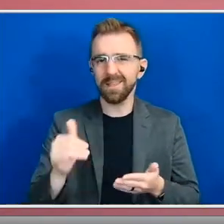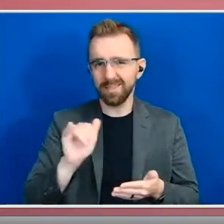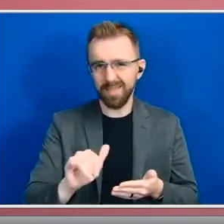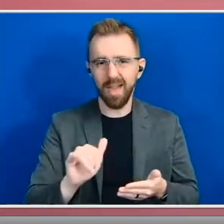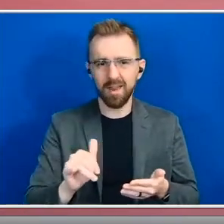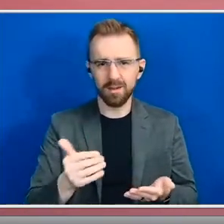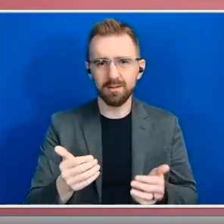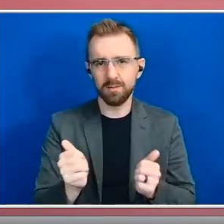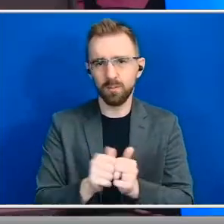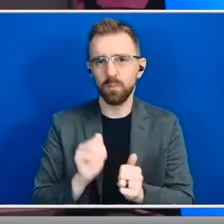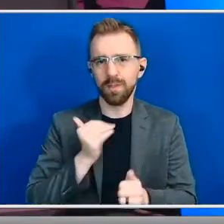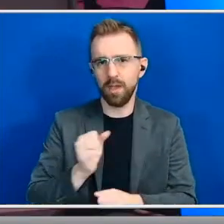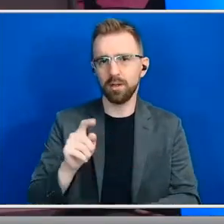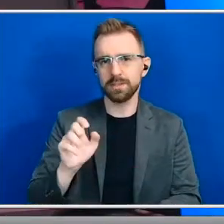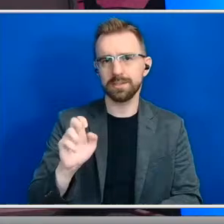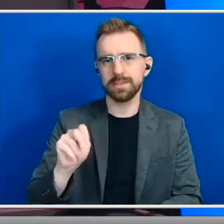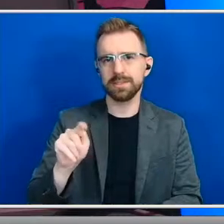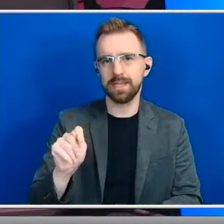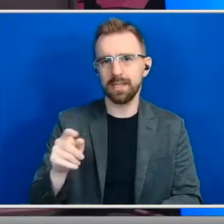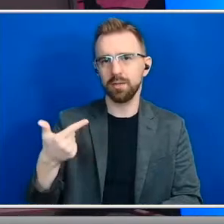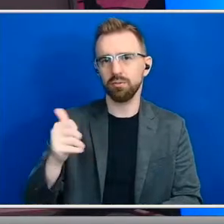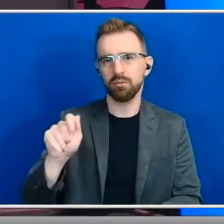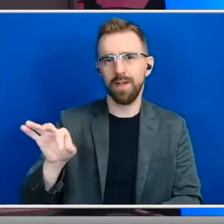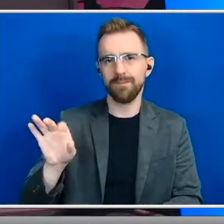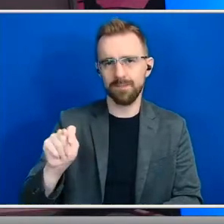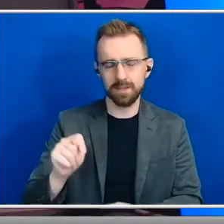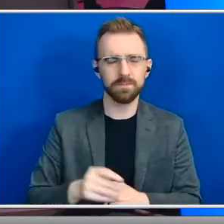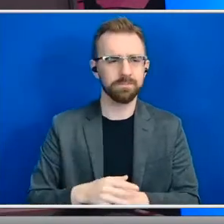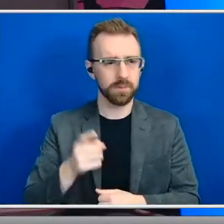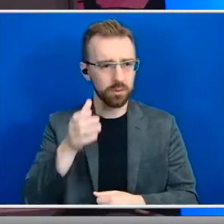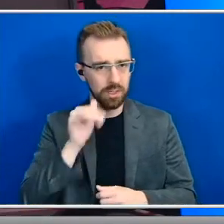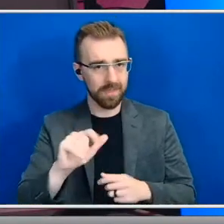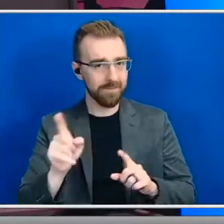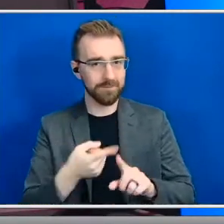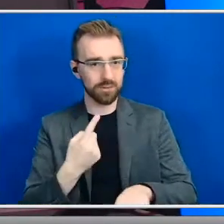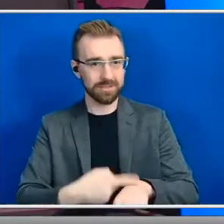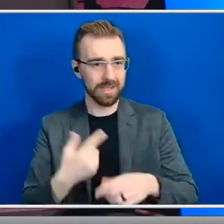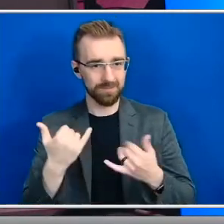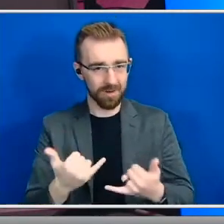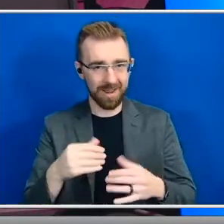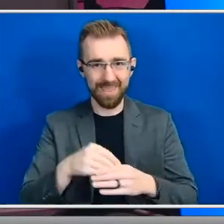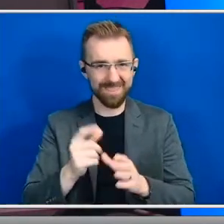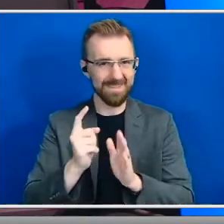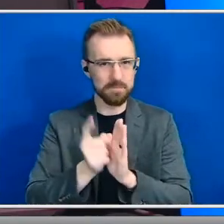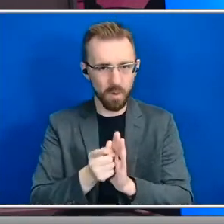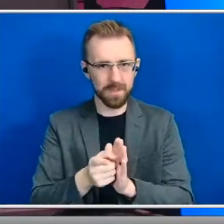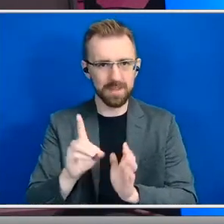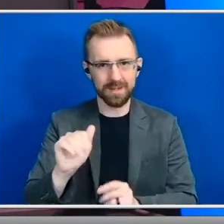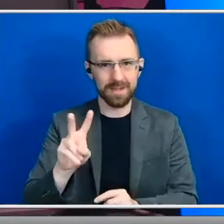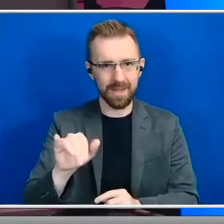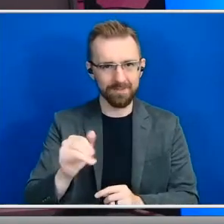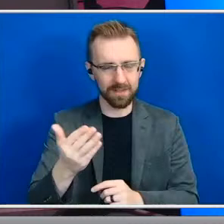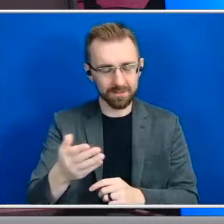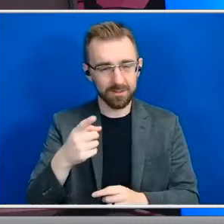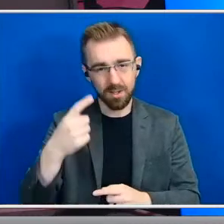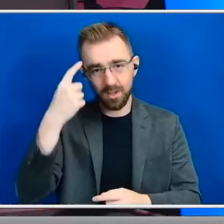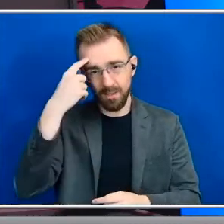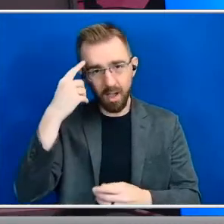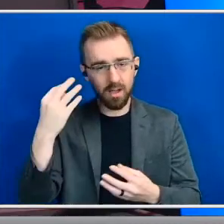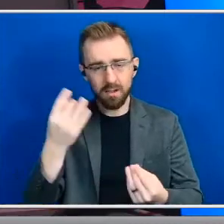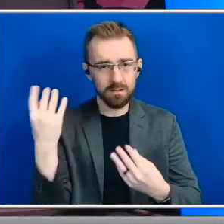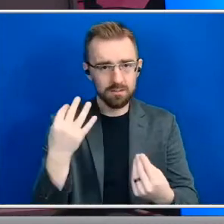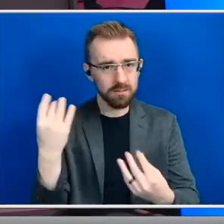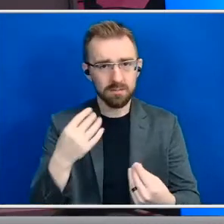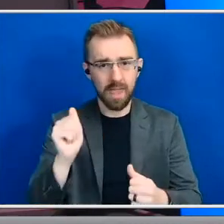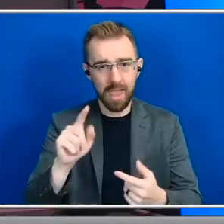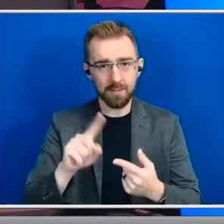stent graft. Davey, you're hearing all this for the first time when you're in the moment. Yes. Was your head spinning? How were you able to grasp any of it? Because